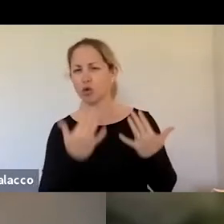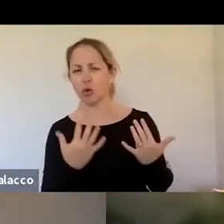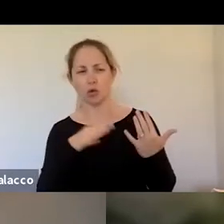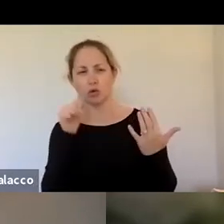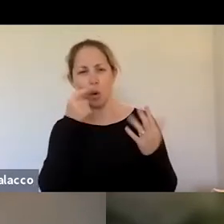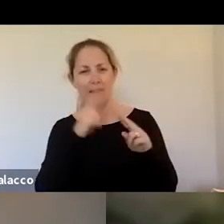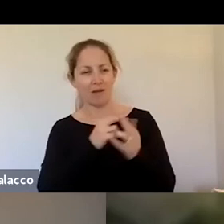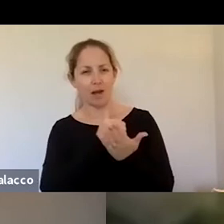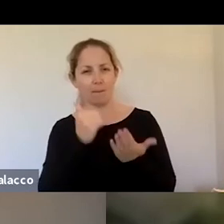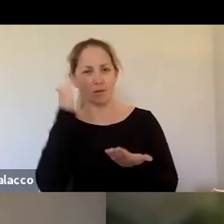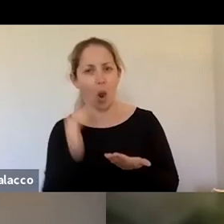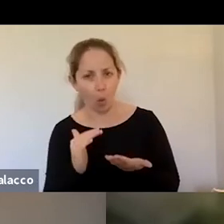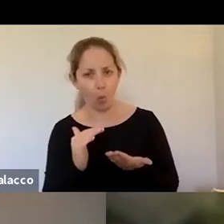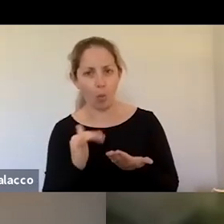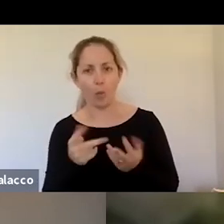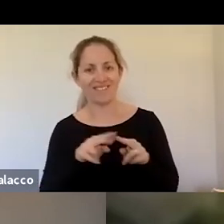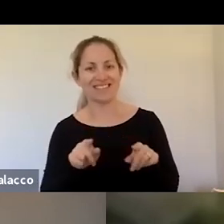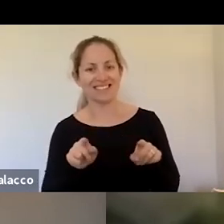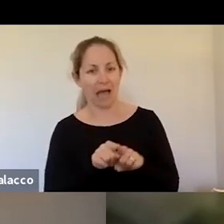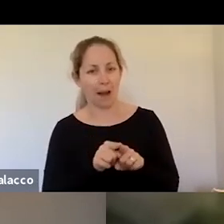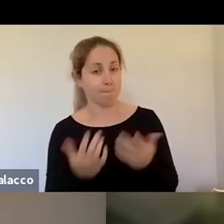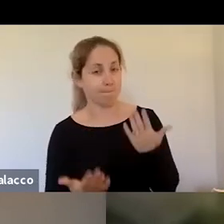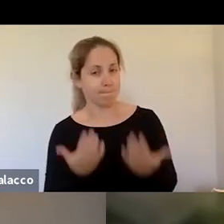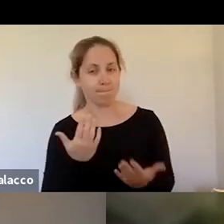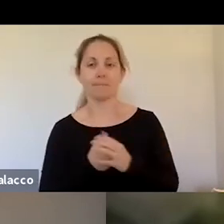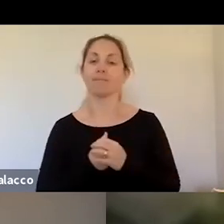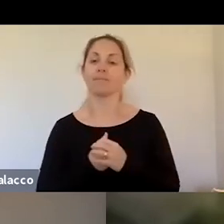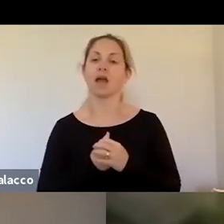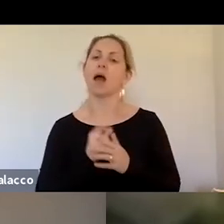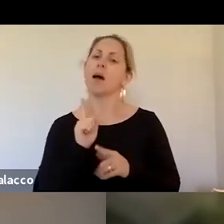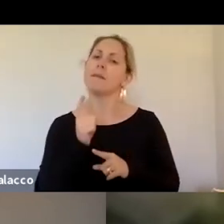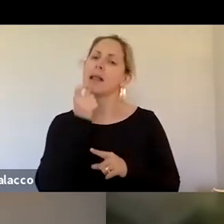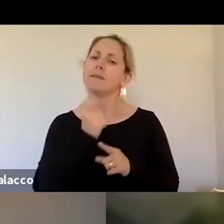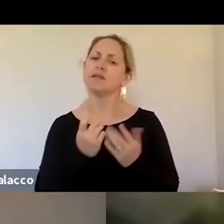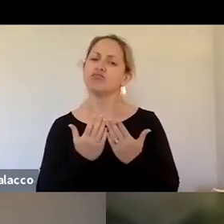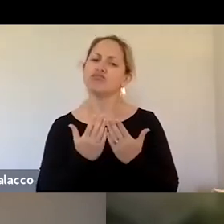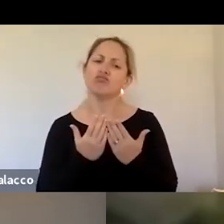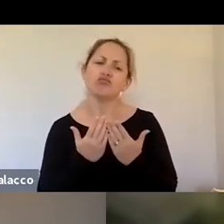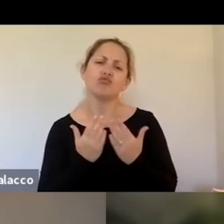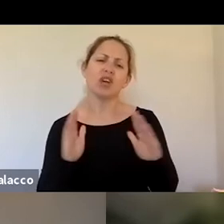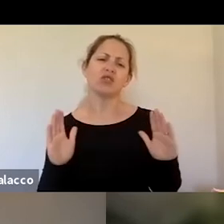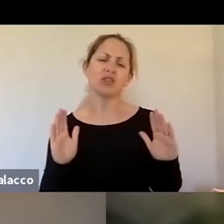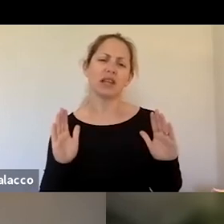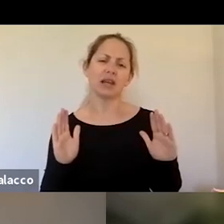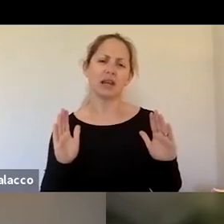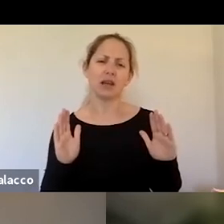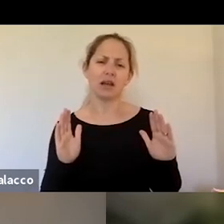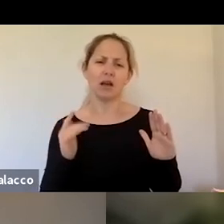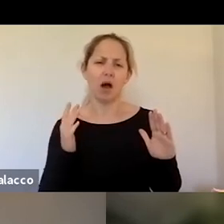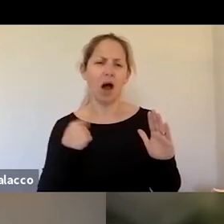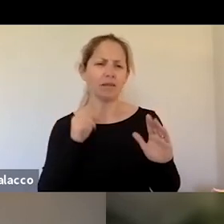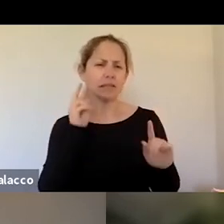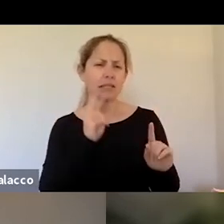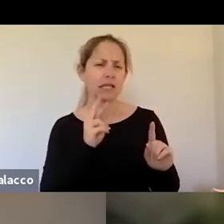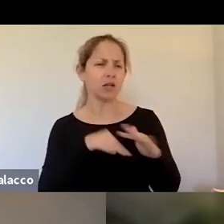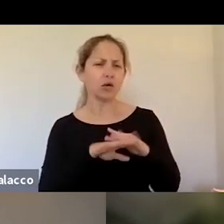interesting thing to see. But I suppose more generally about what we've seen through the Australian results over the